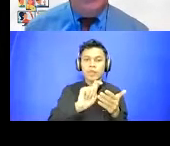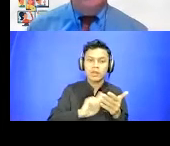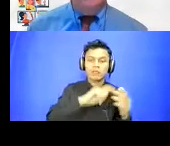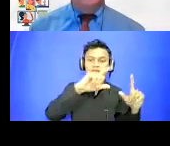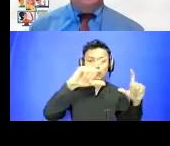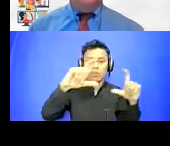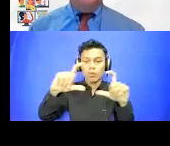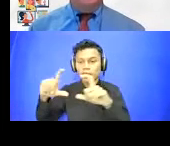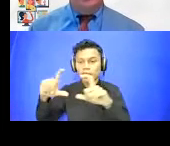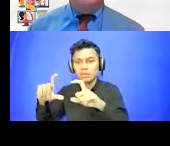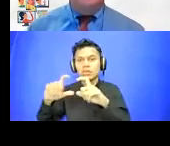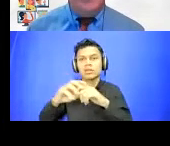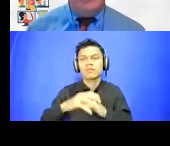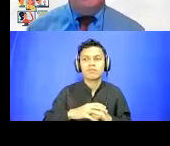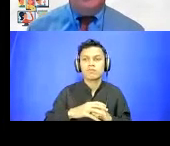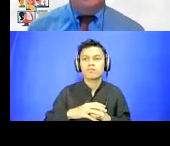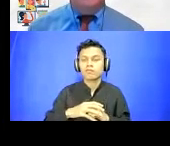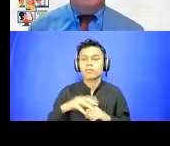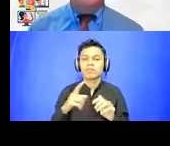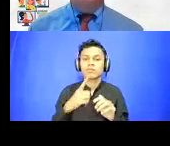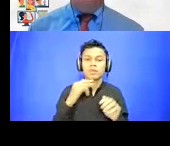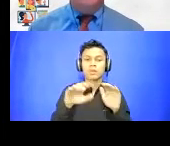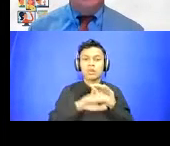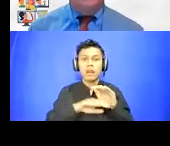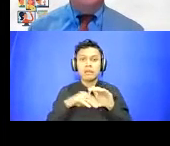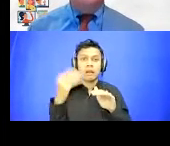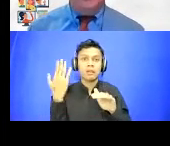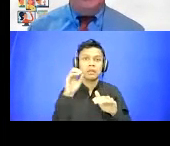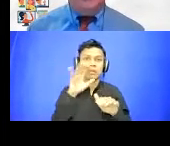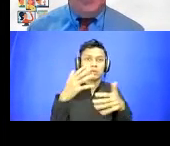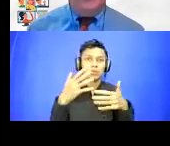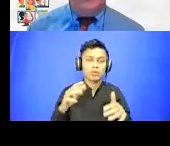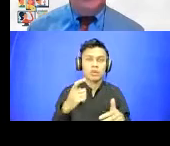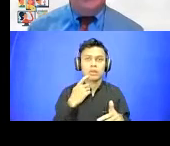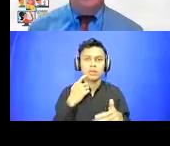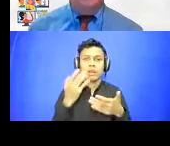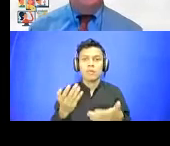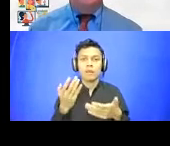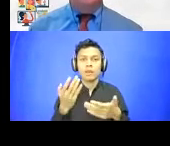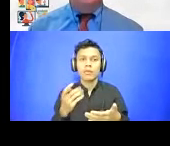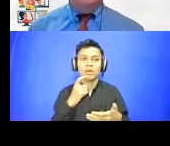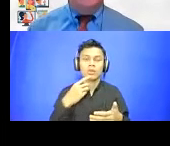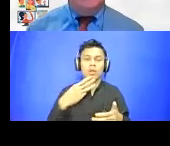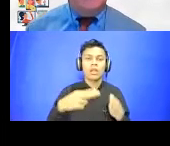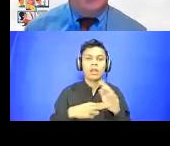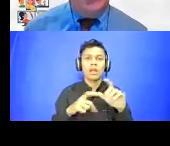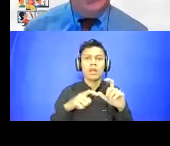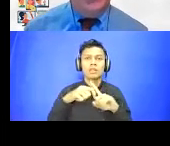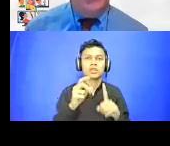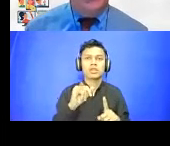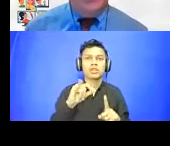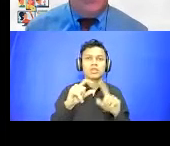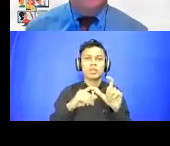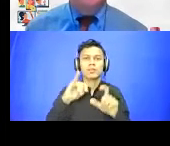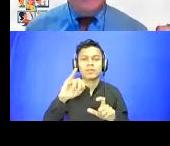standards that I just mentioned to you include details regarding encryption, to protect confidentiality, guidelines